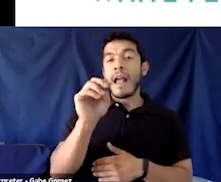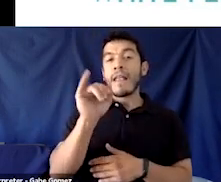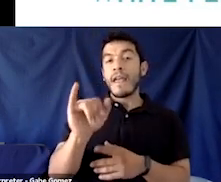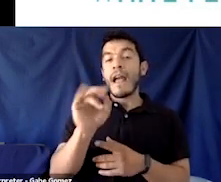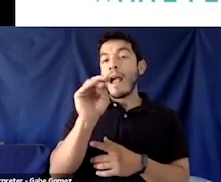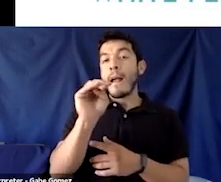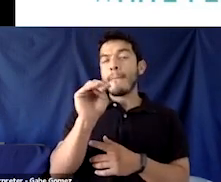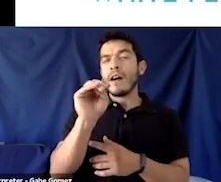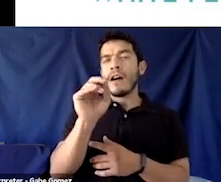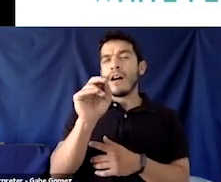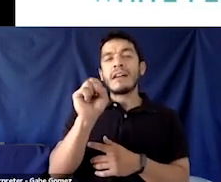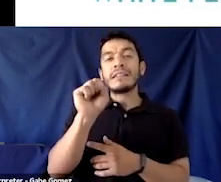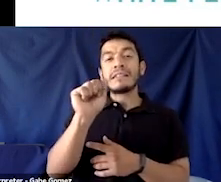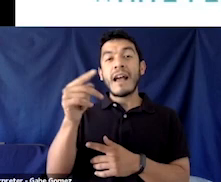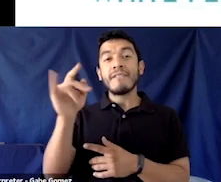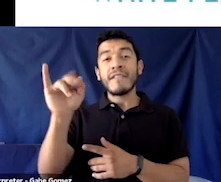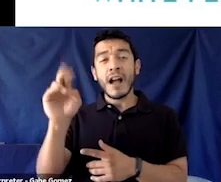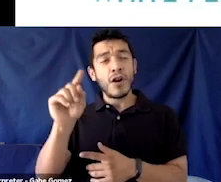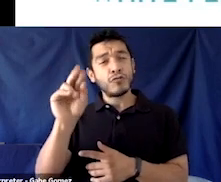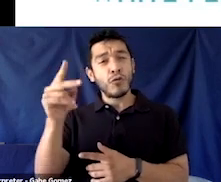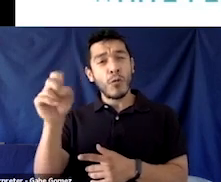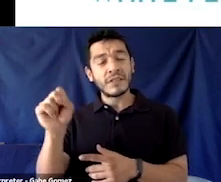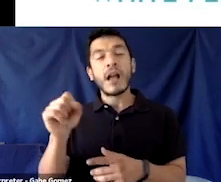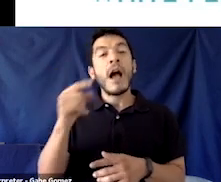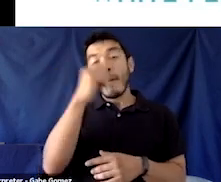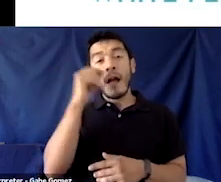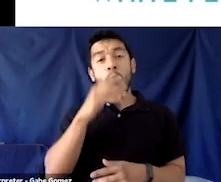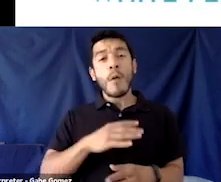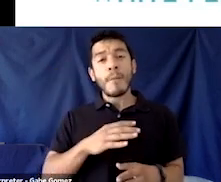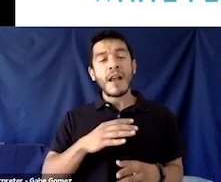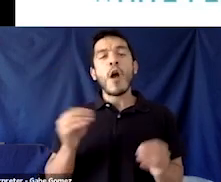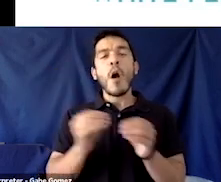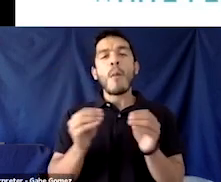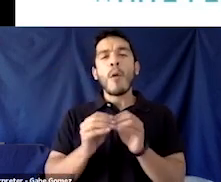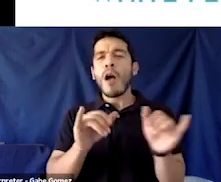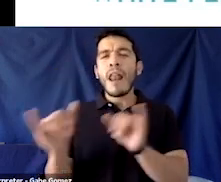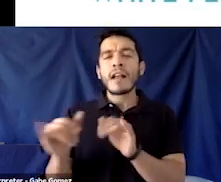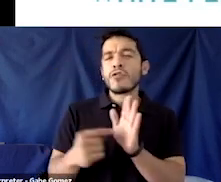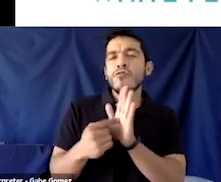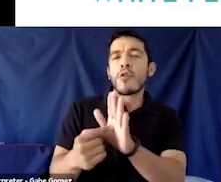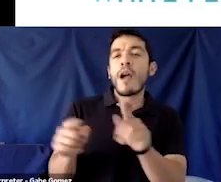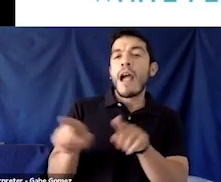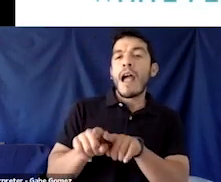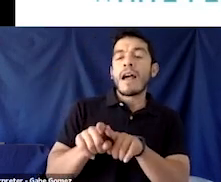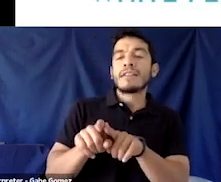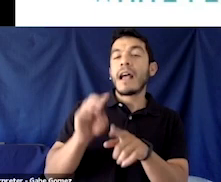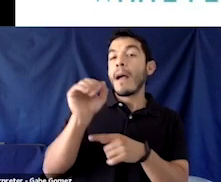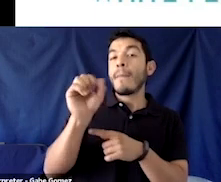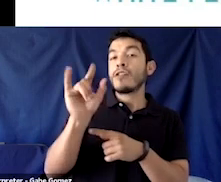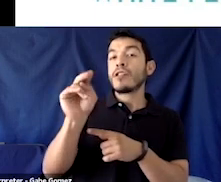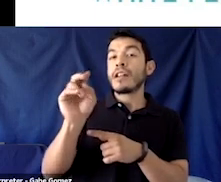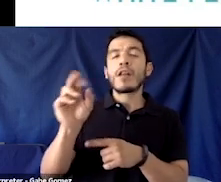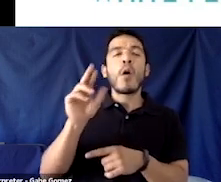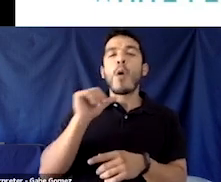are more likely to be shown as masculinized, as not conforming to feminine standards of